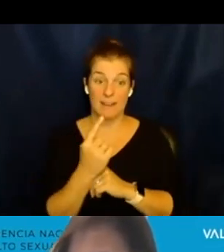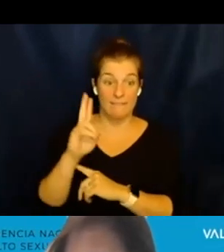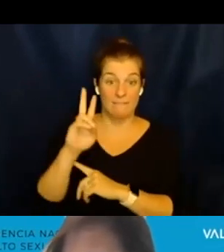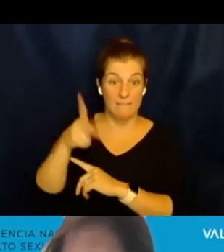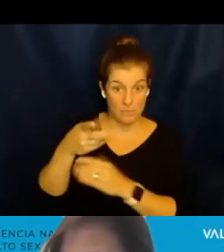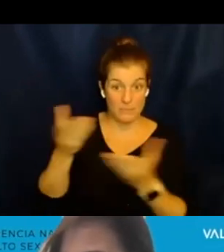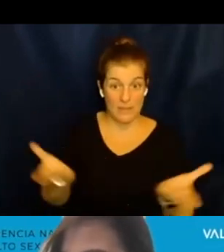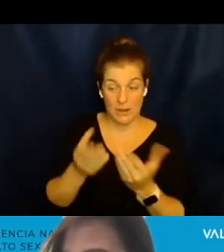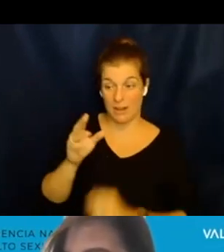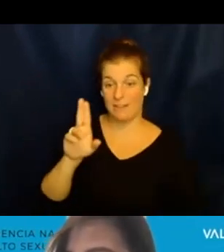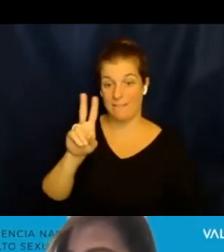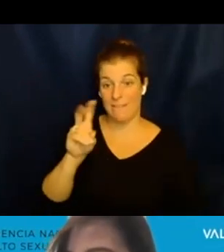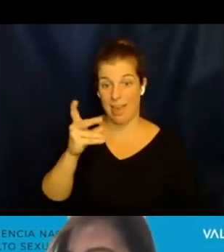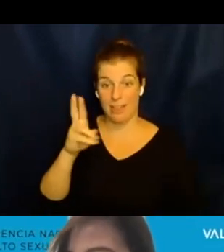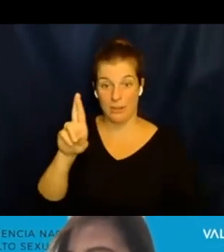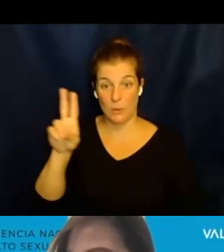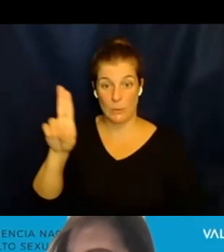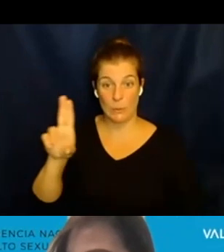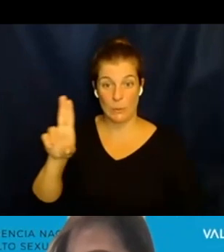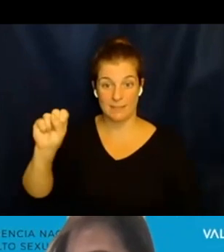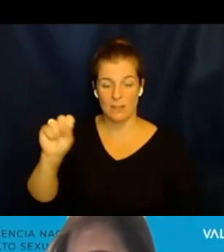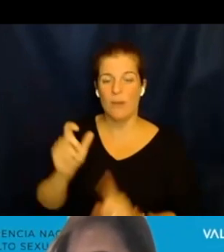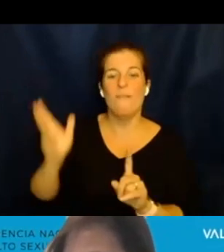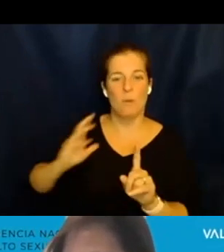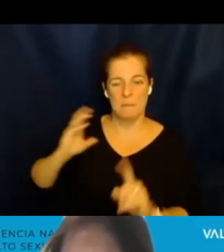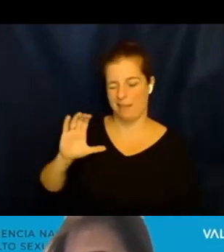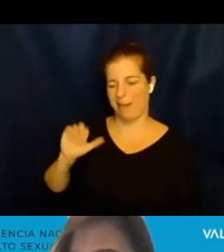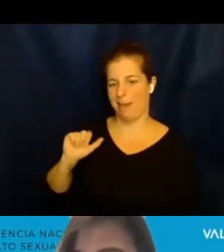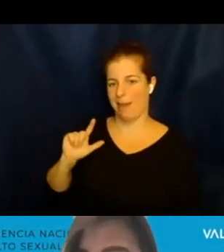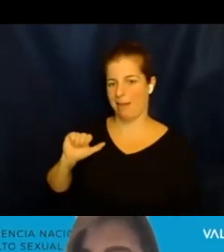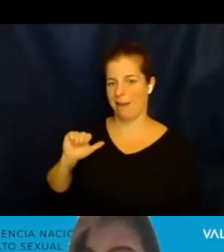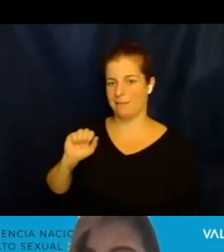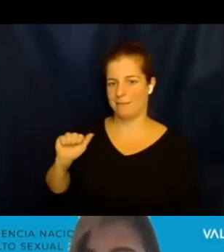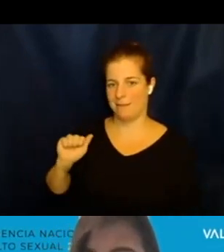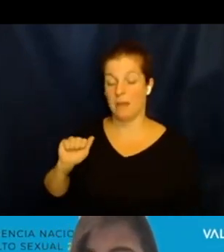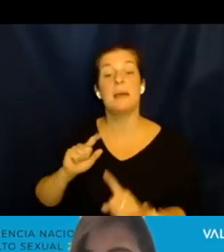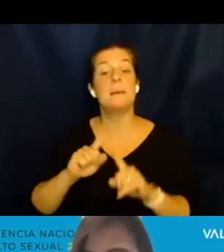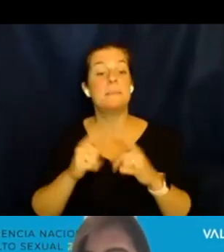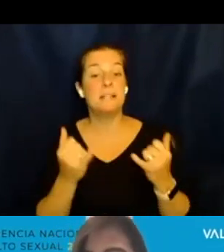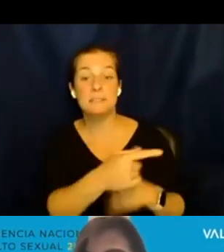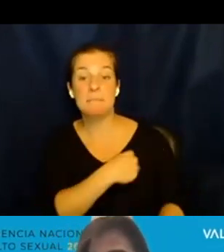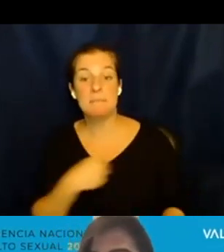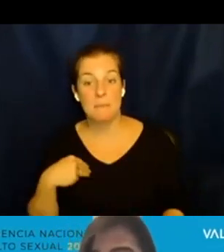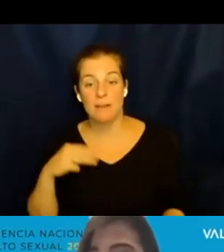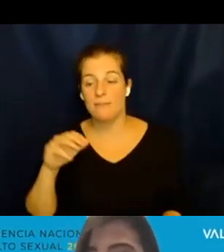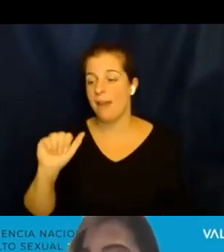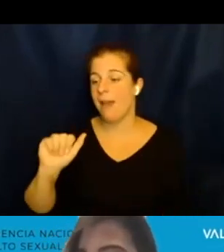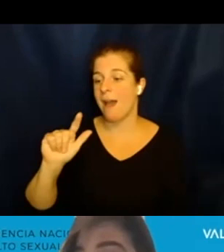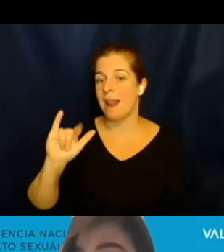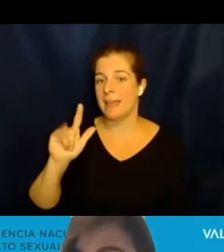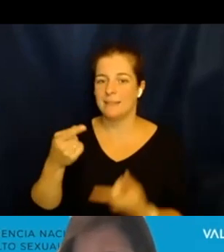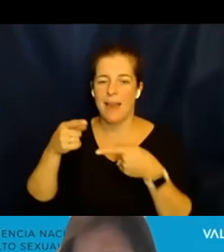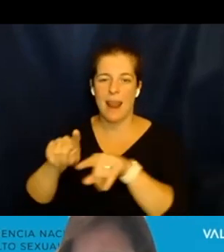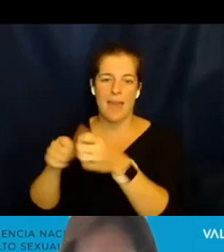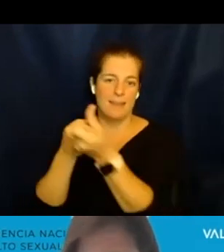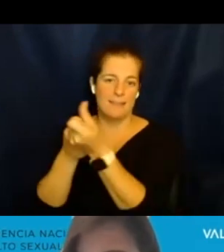.S., formerly Calcasa. She's also a member of Alianza Latina to end